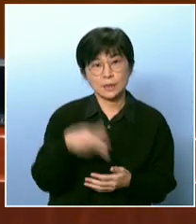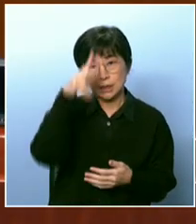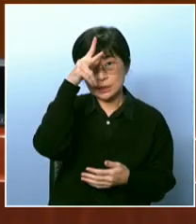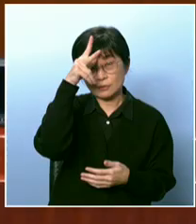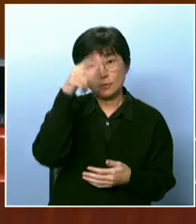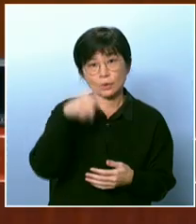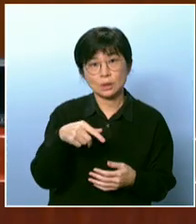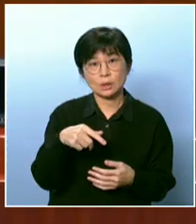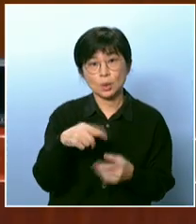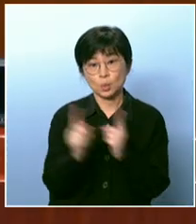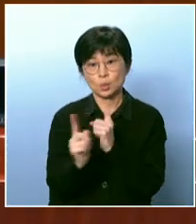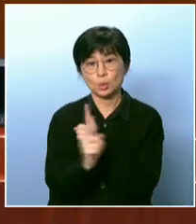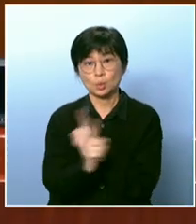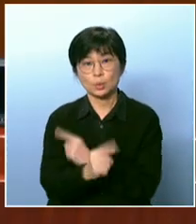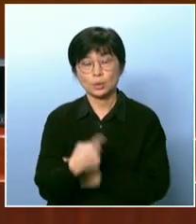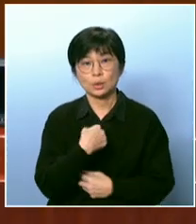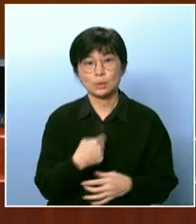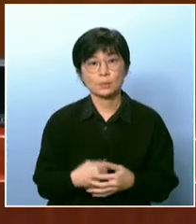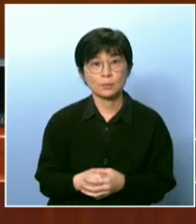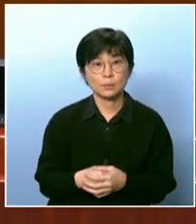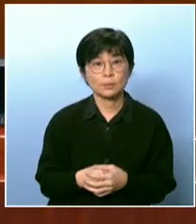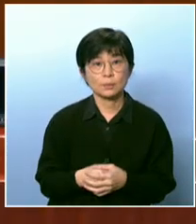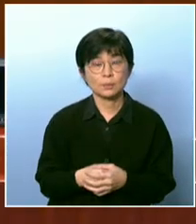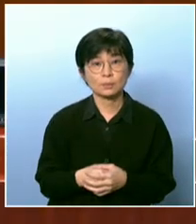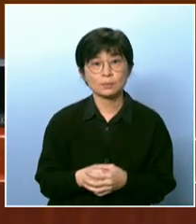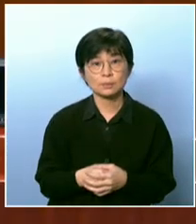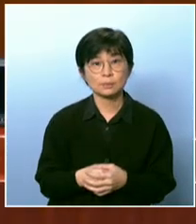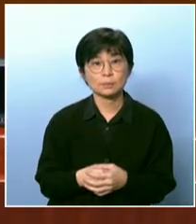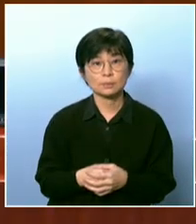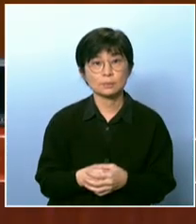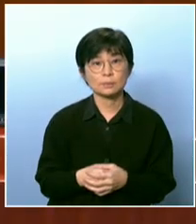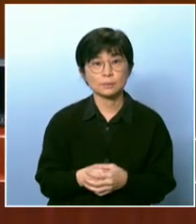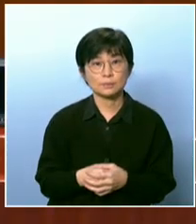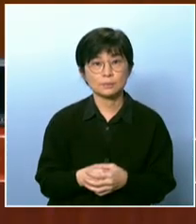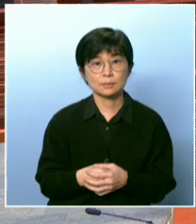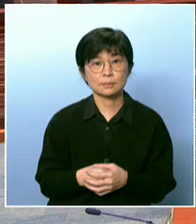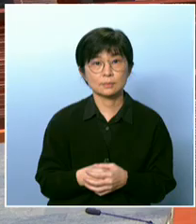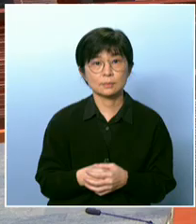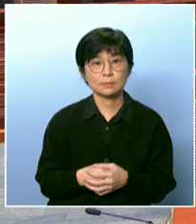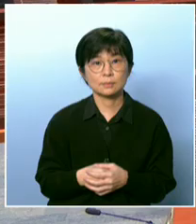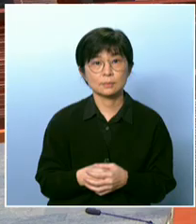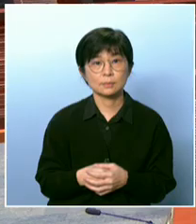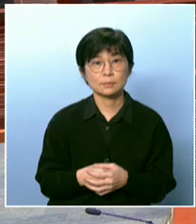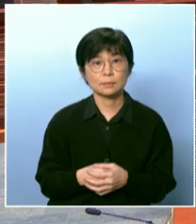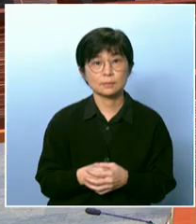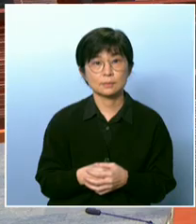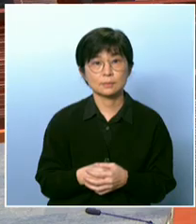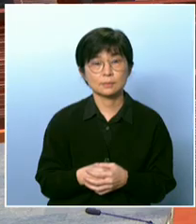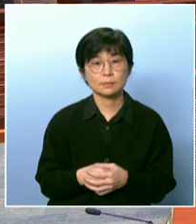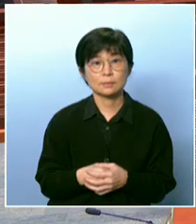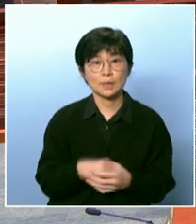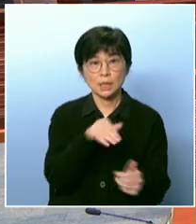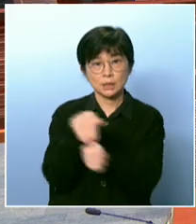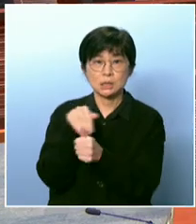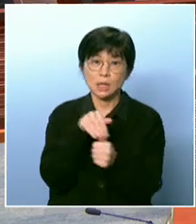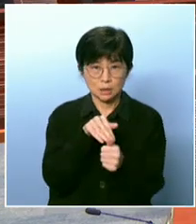161/2026 brackets 04 paper provided by the administration. I believe we have another government official that is